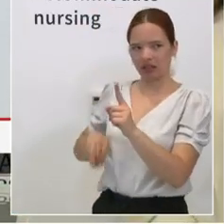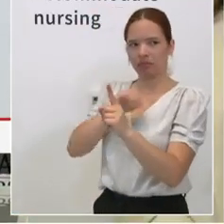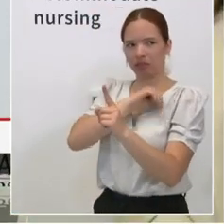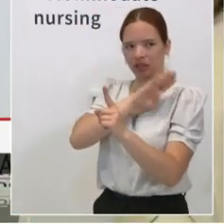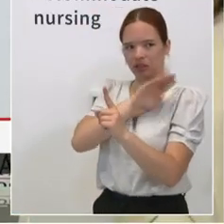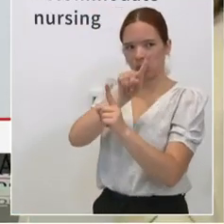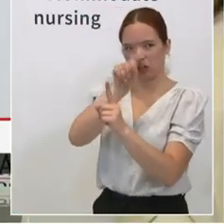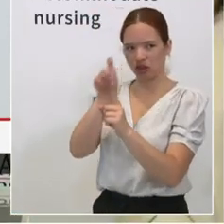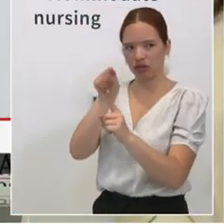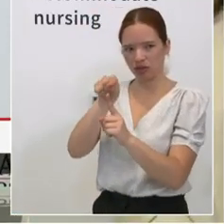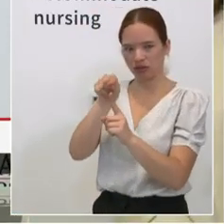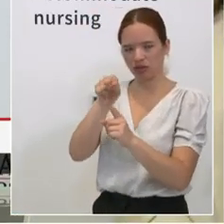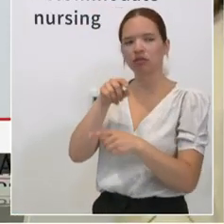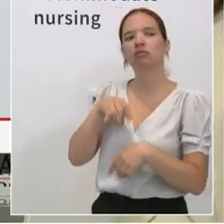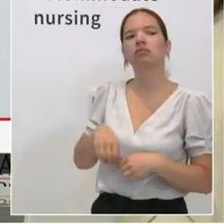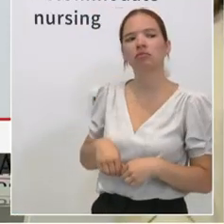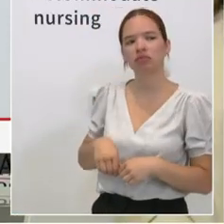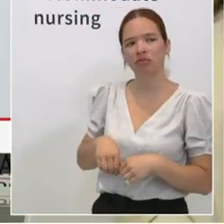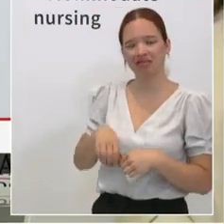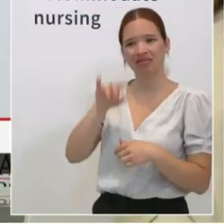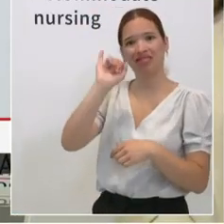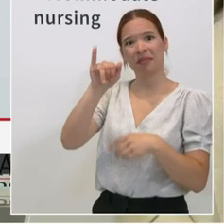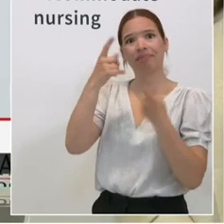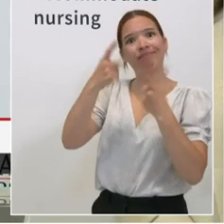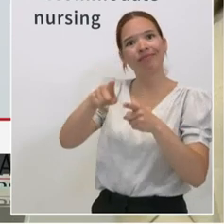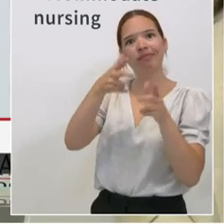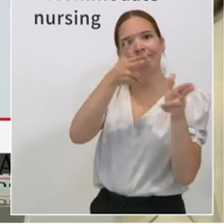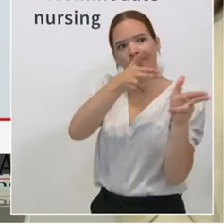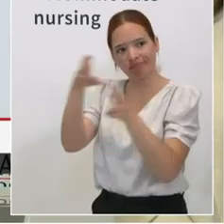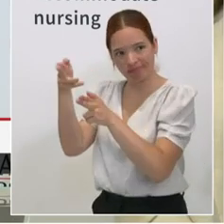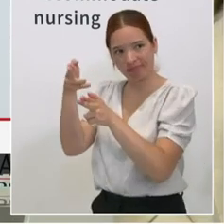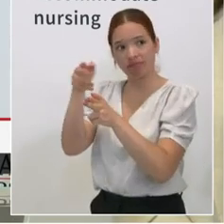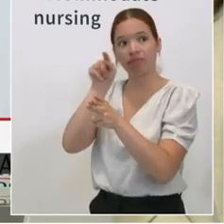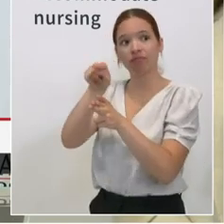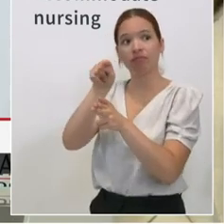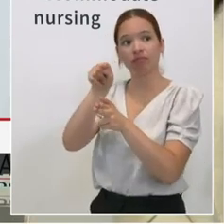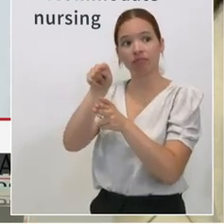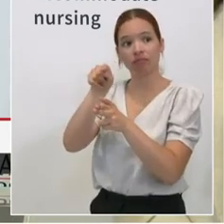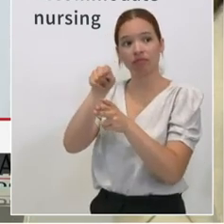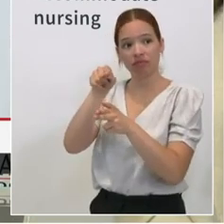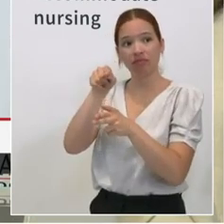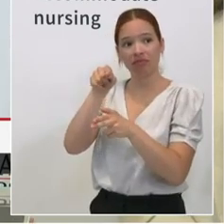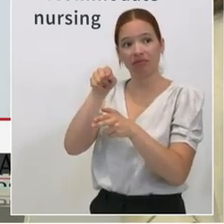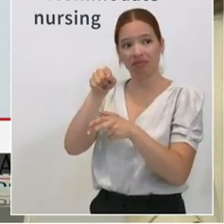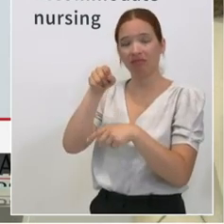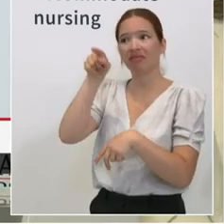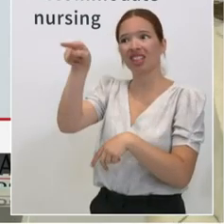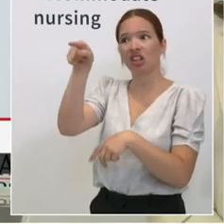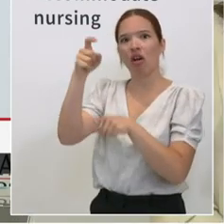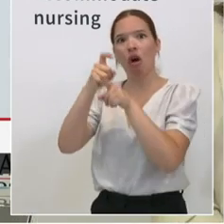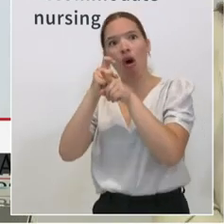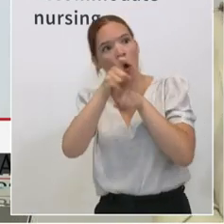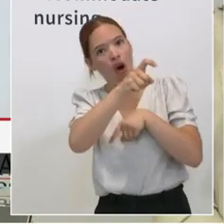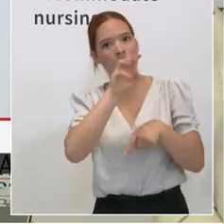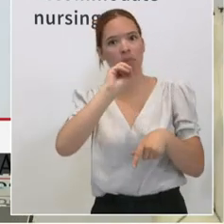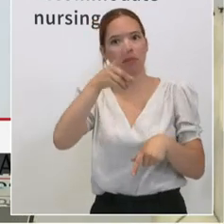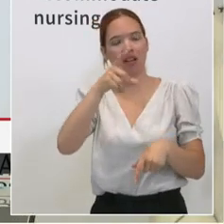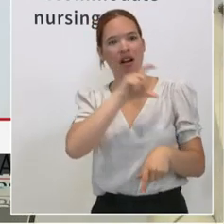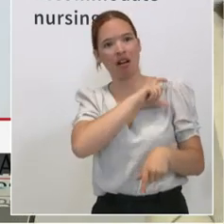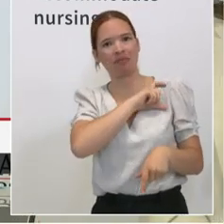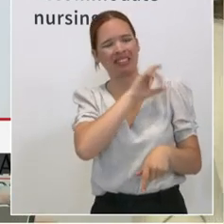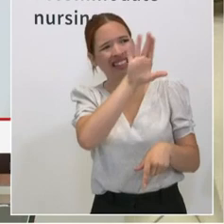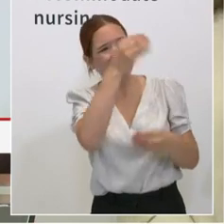you can just make one call and trigger the release of the MPD footage, and we're going on. I'm really not prepared to talk to you about any shooting